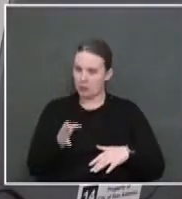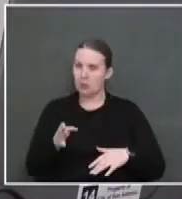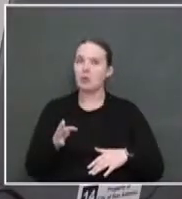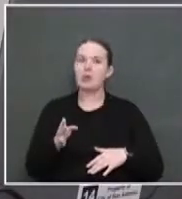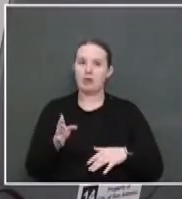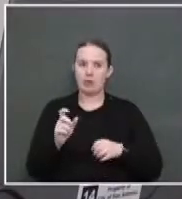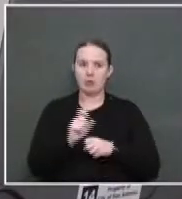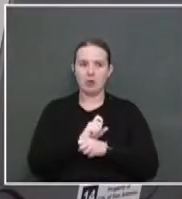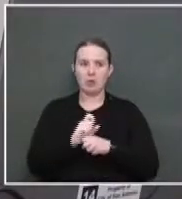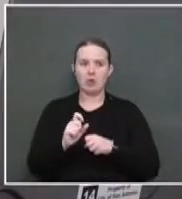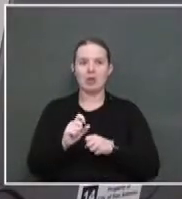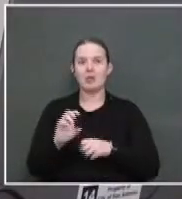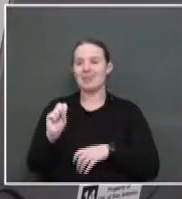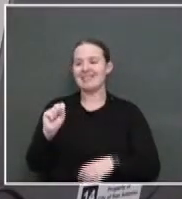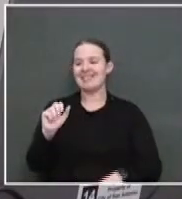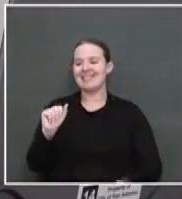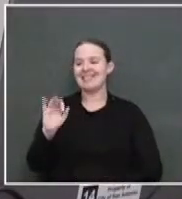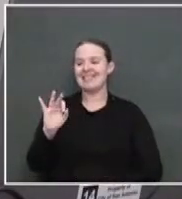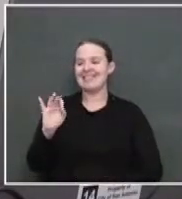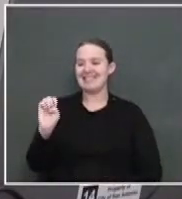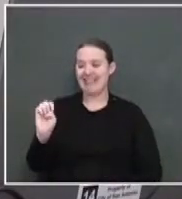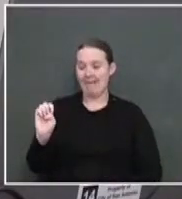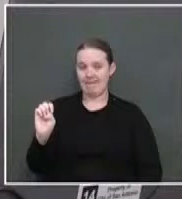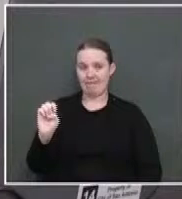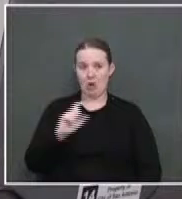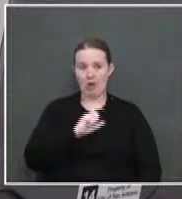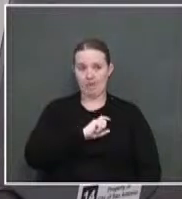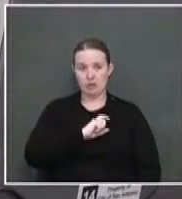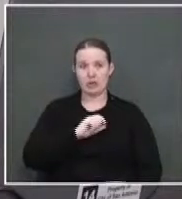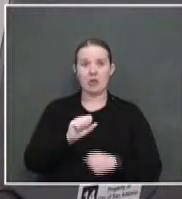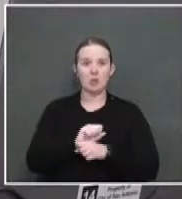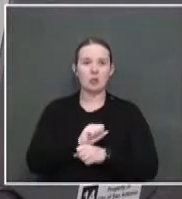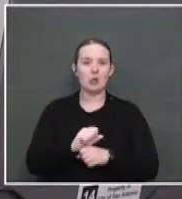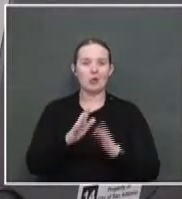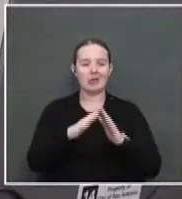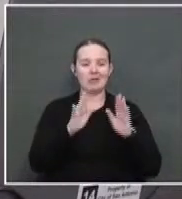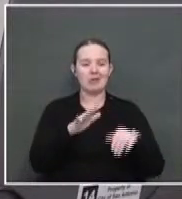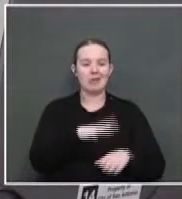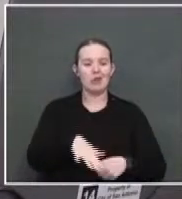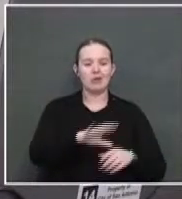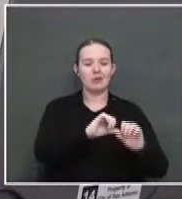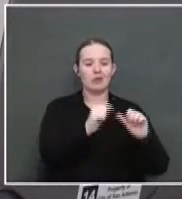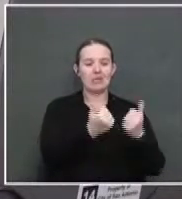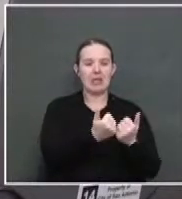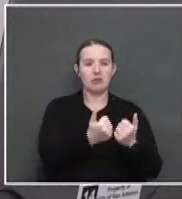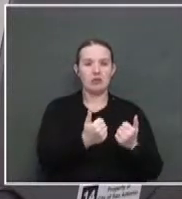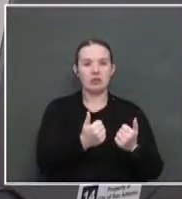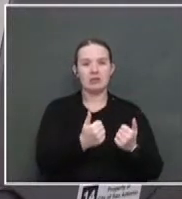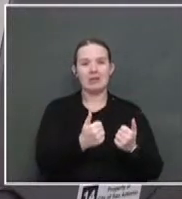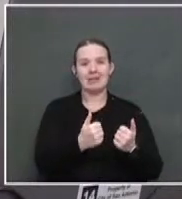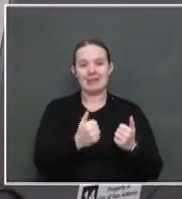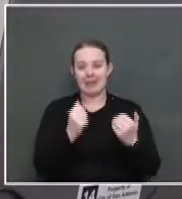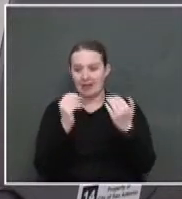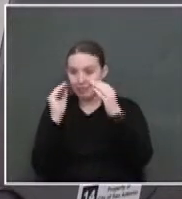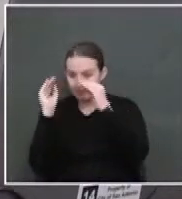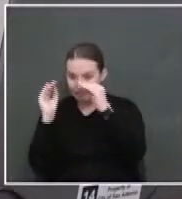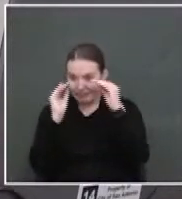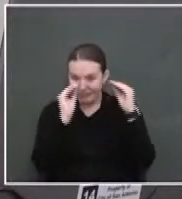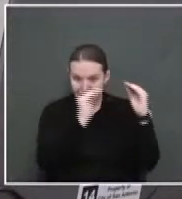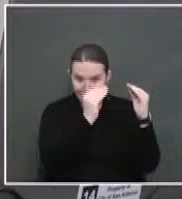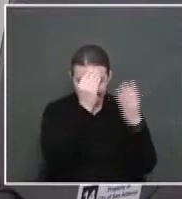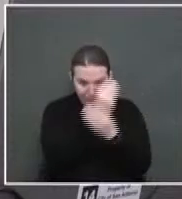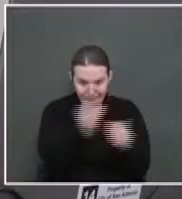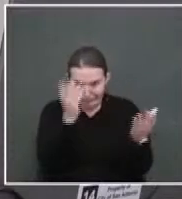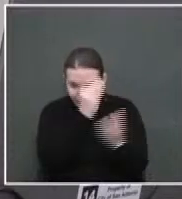be working with our SAFE officers as they work with neighborhood associations to help us with the education piece of